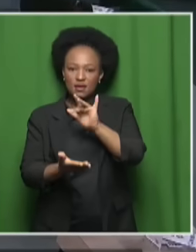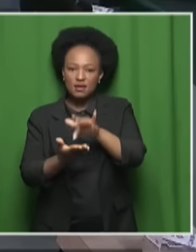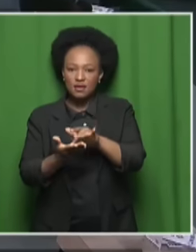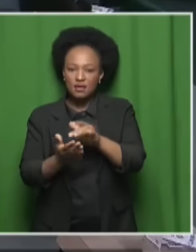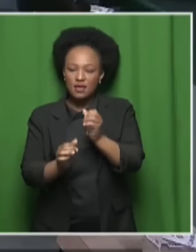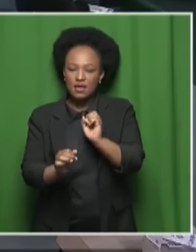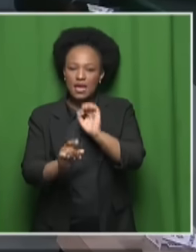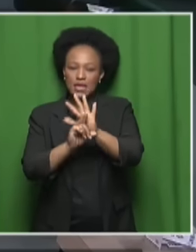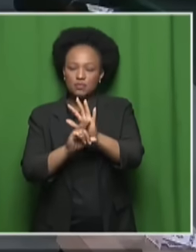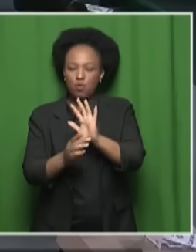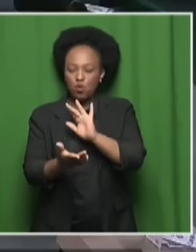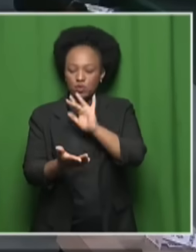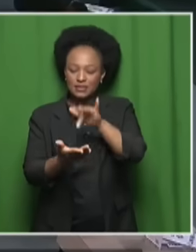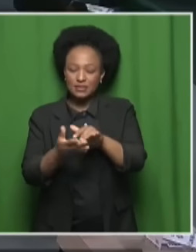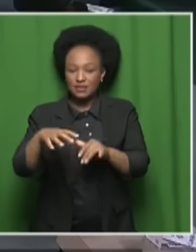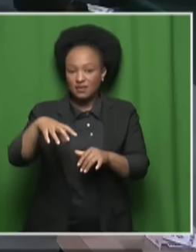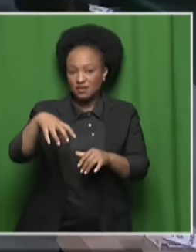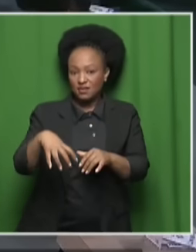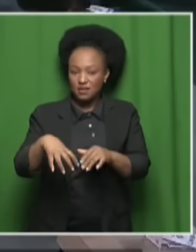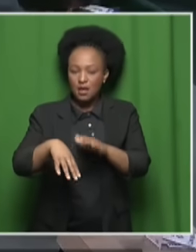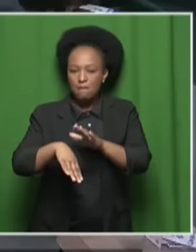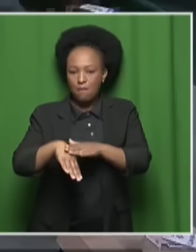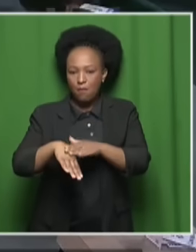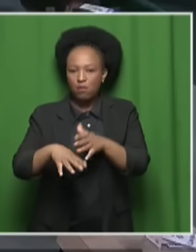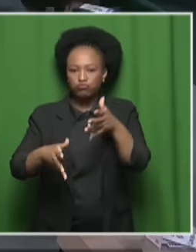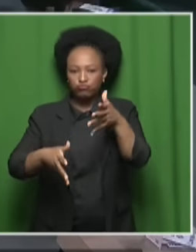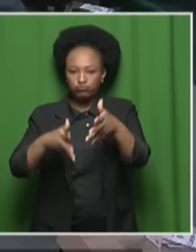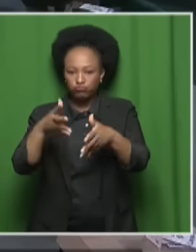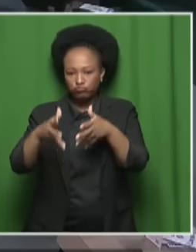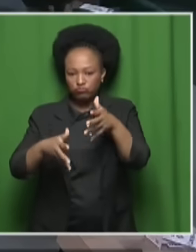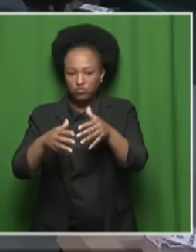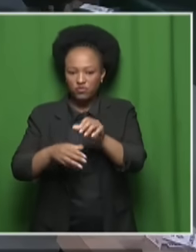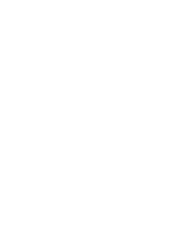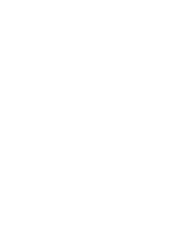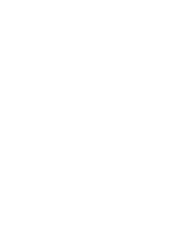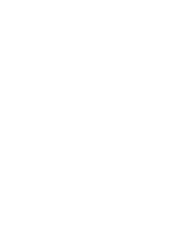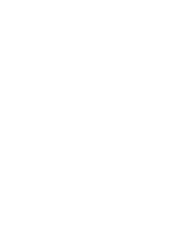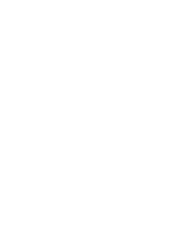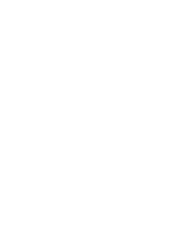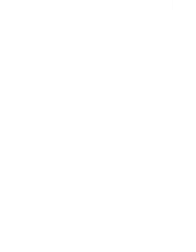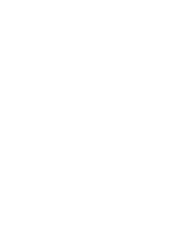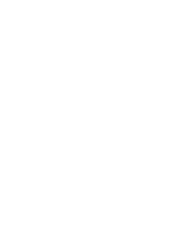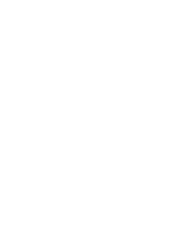Expo Center, and of course much more to come here on SABC News.